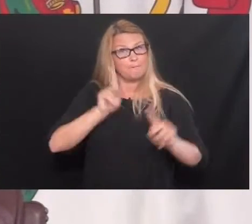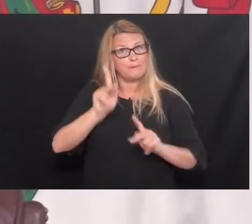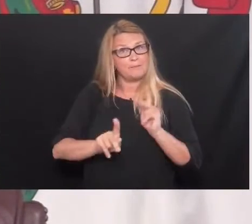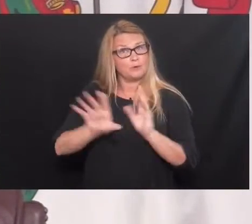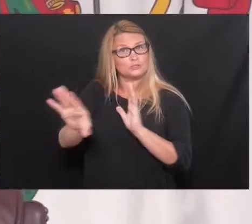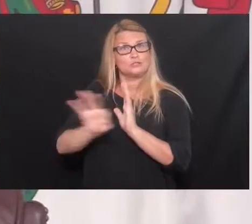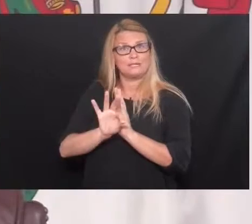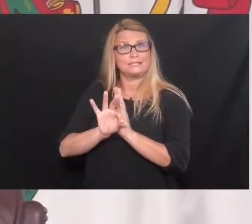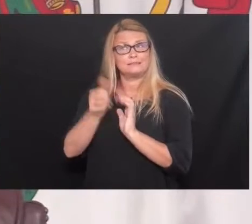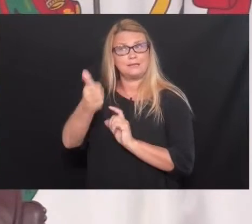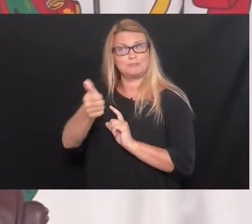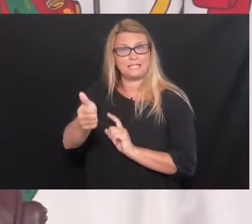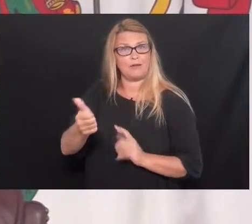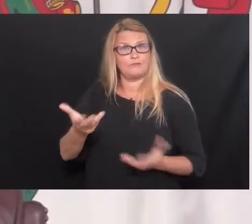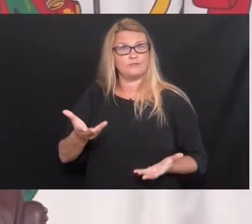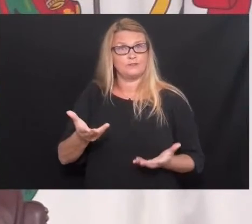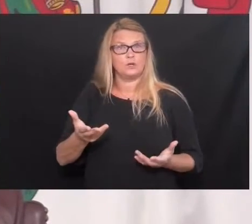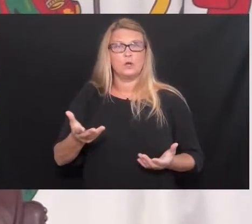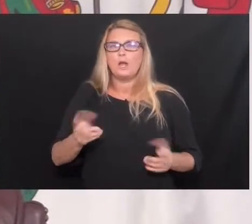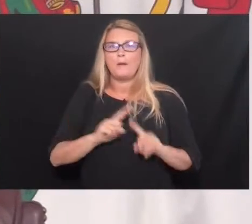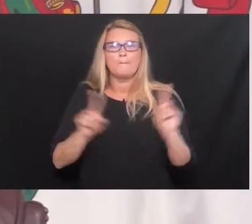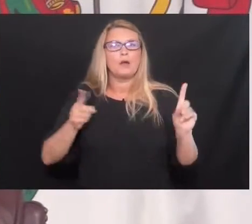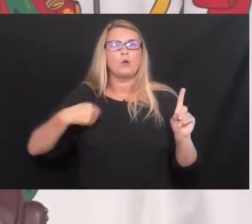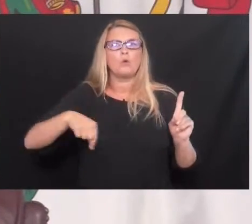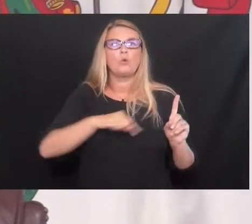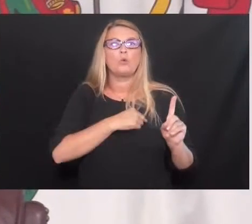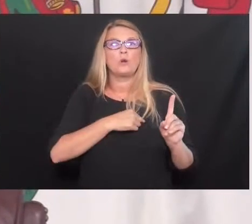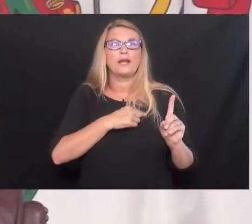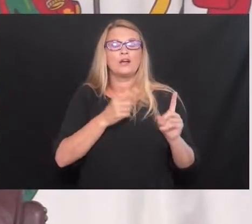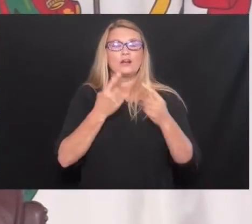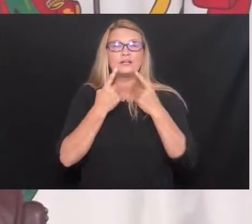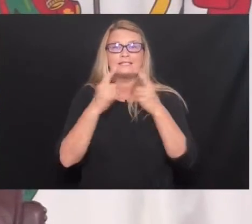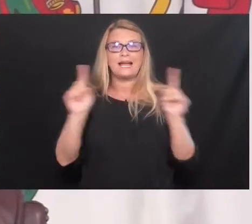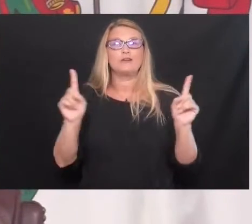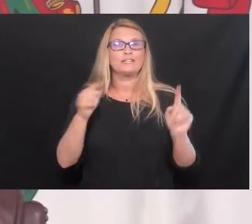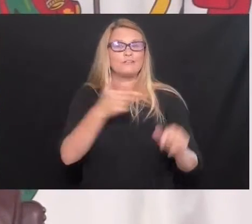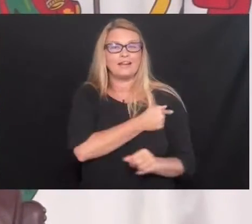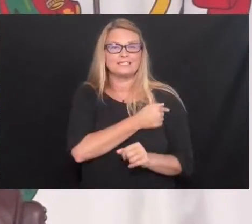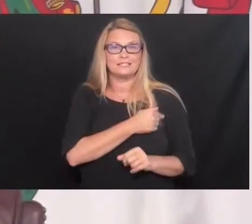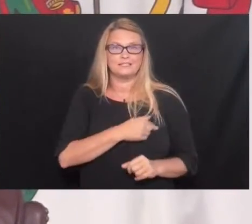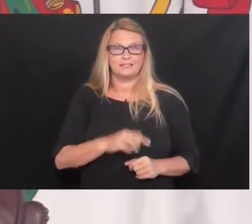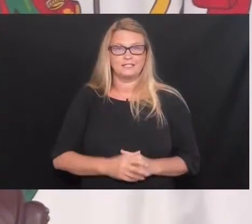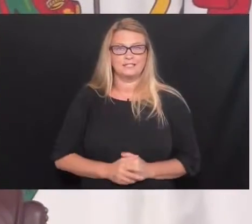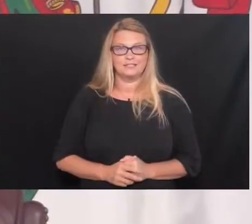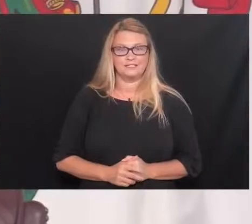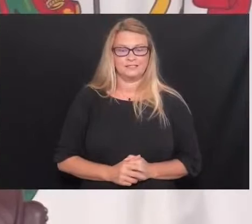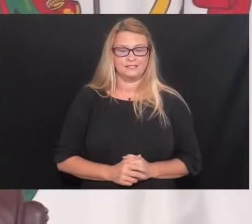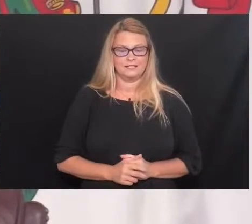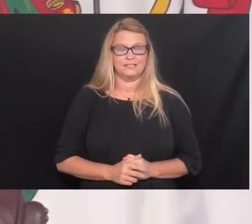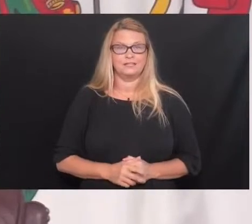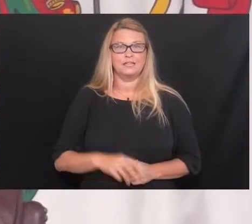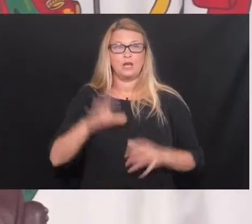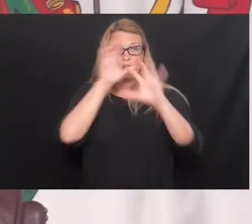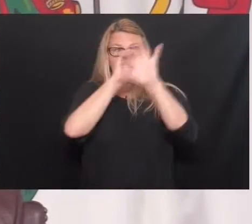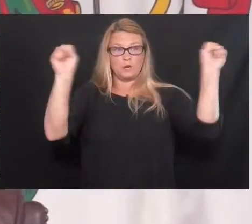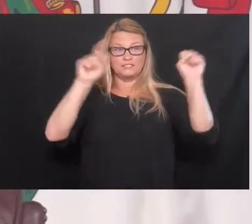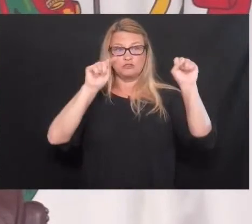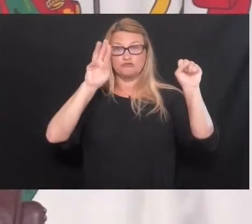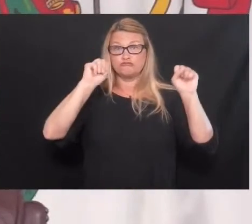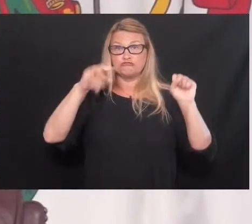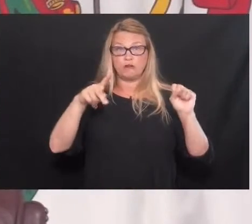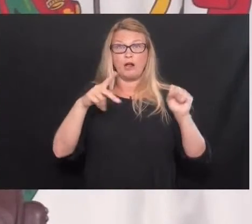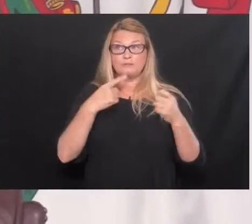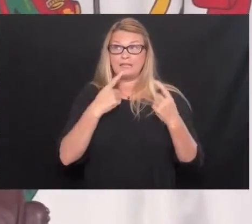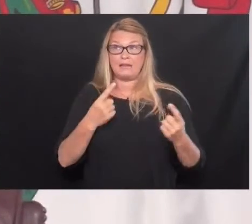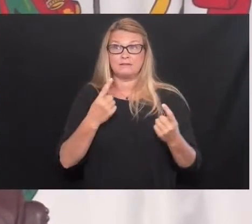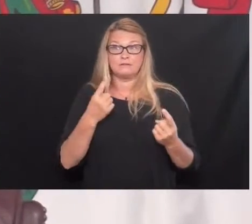everybody's telling you to go get vaccinated. I watched President Trump the other night. He said, listen, go get a shot in your arm. Go get a shot in your arm. You